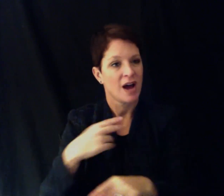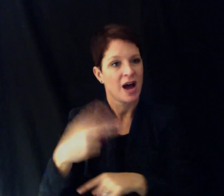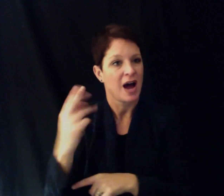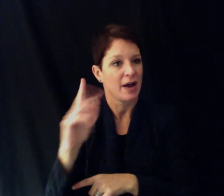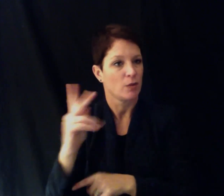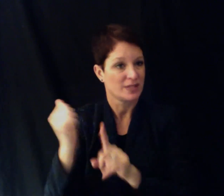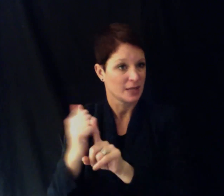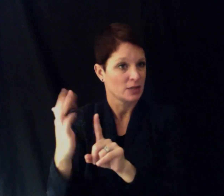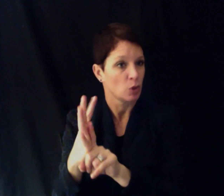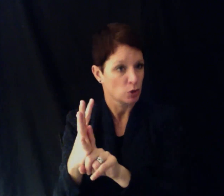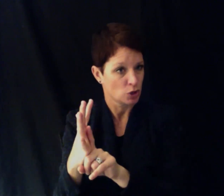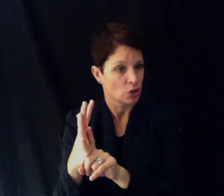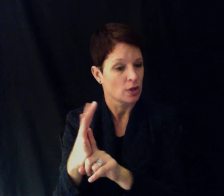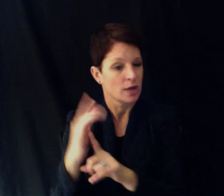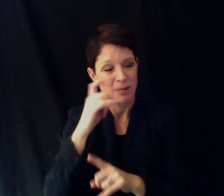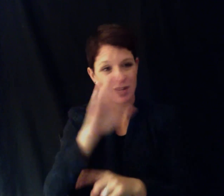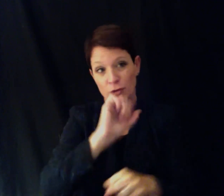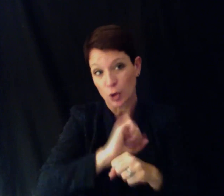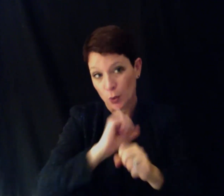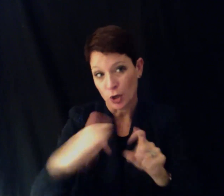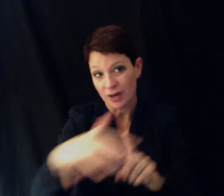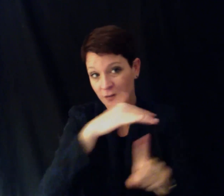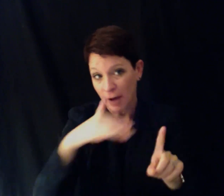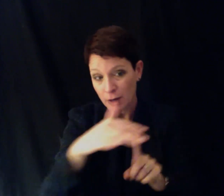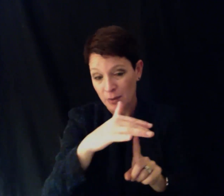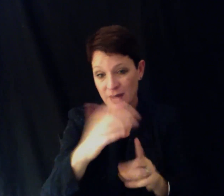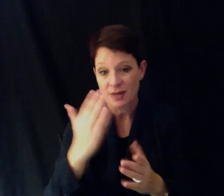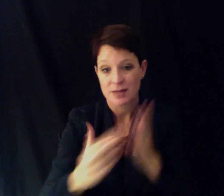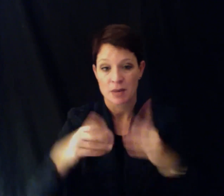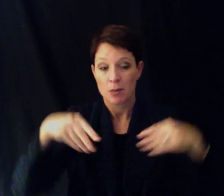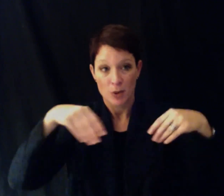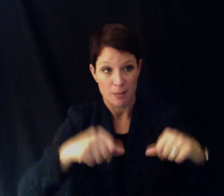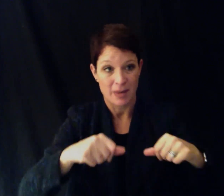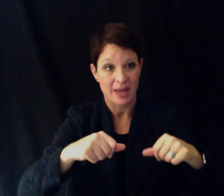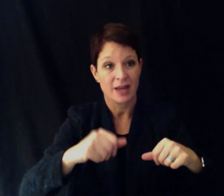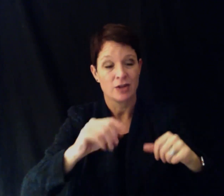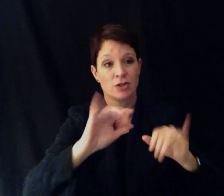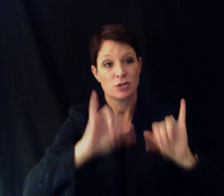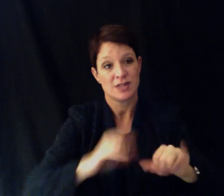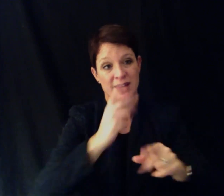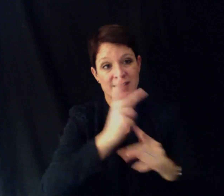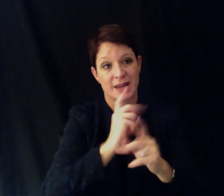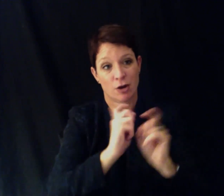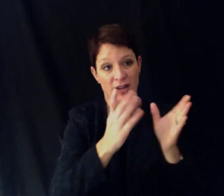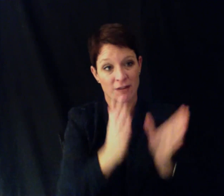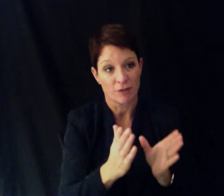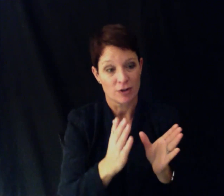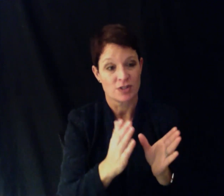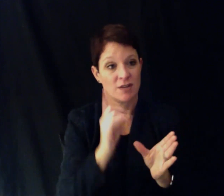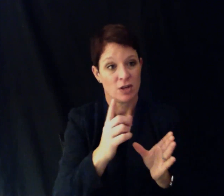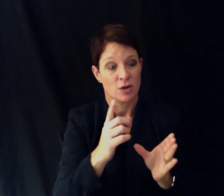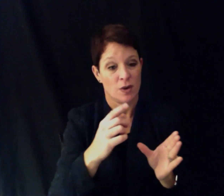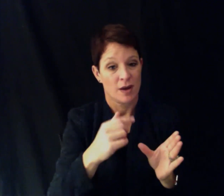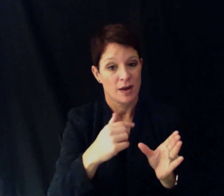exposure due to your work setting, and there are some people who get paid to be caregivers. So if you think that puts you at a higher